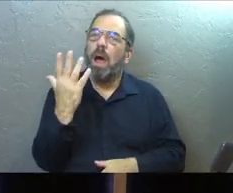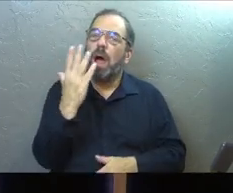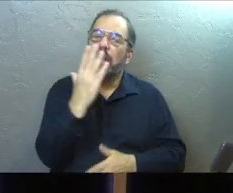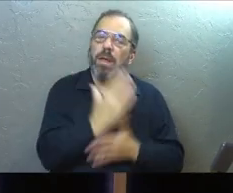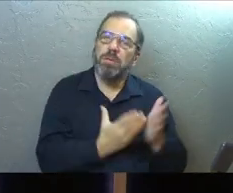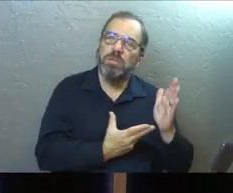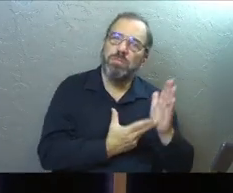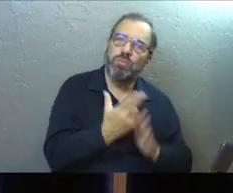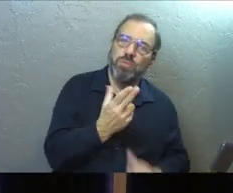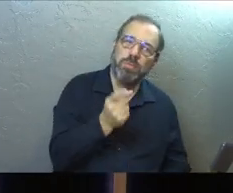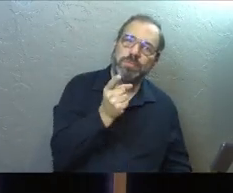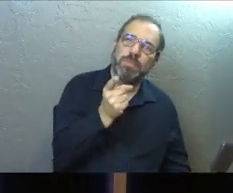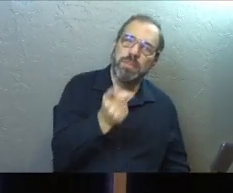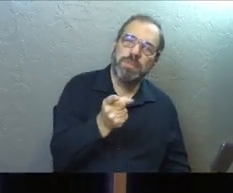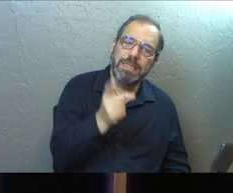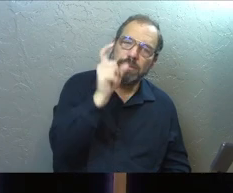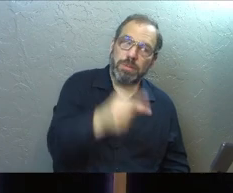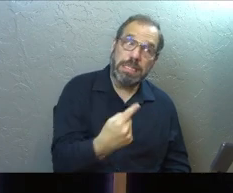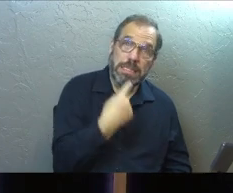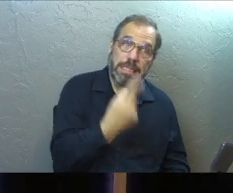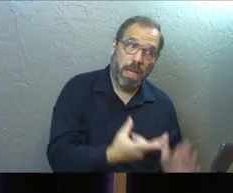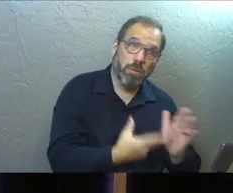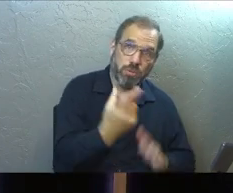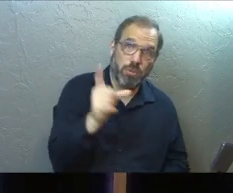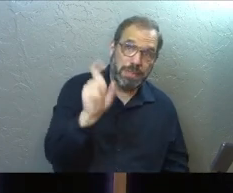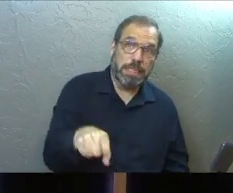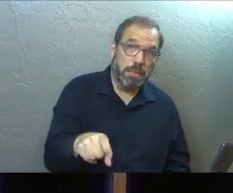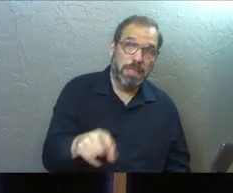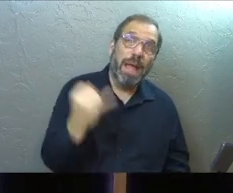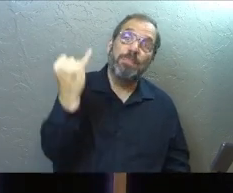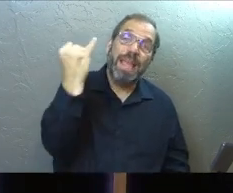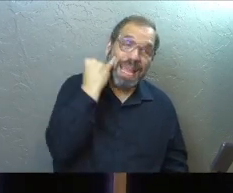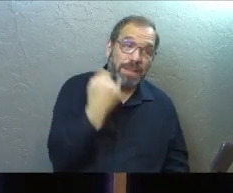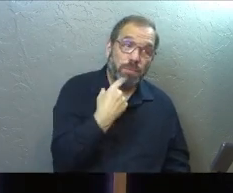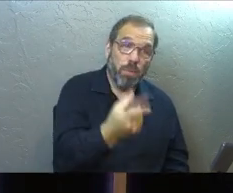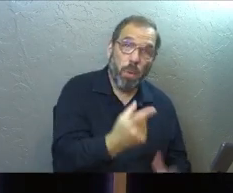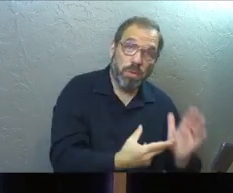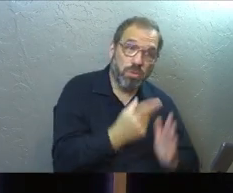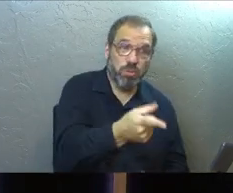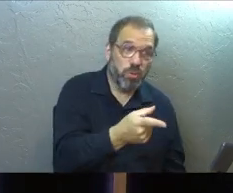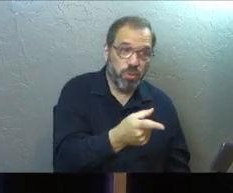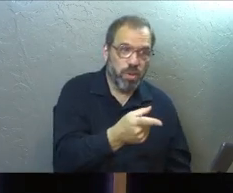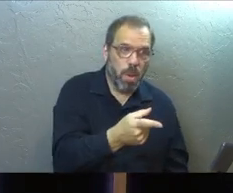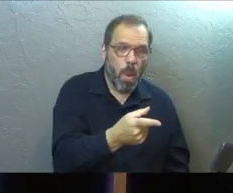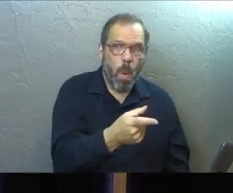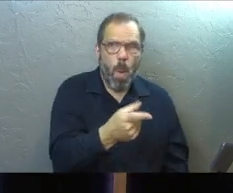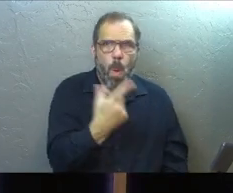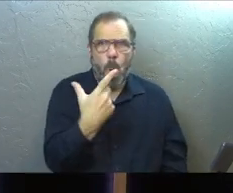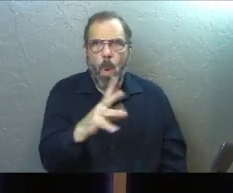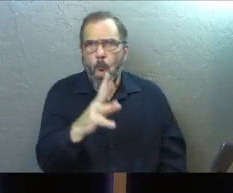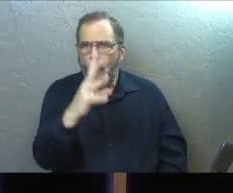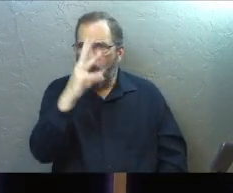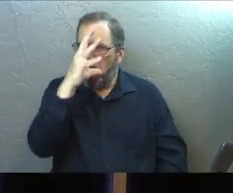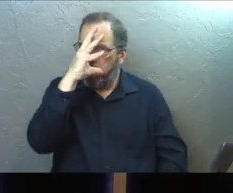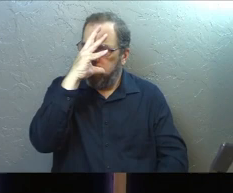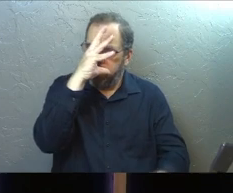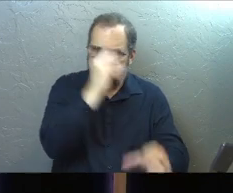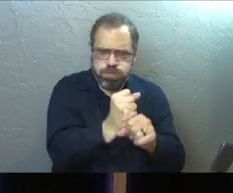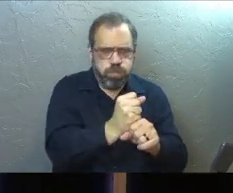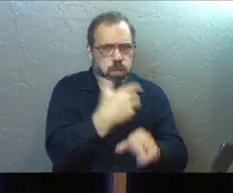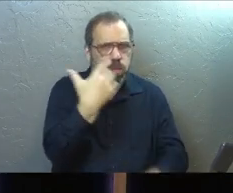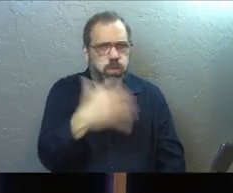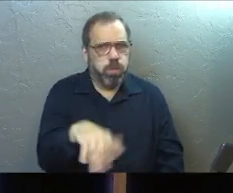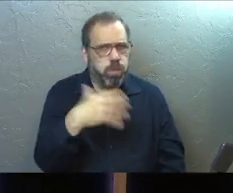There are some truths that you need to tell. And if you told them, it'd be this massive leap of faith for